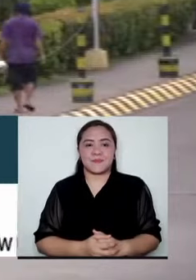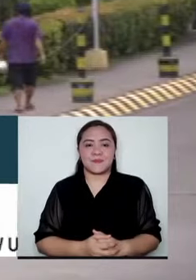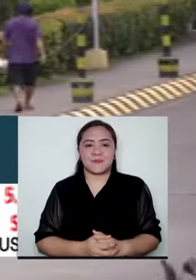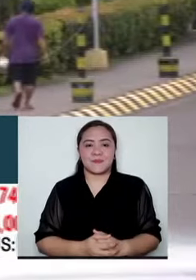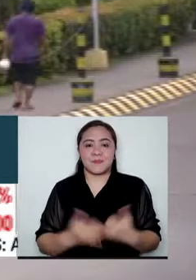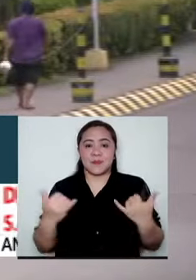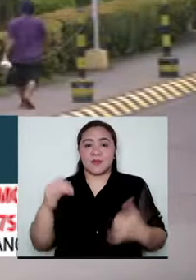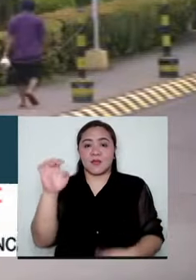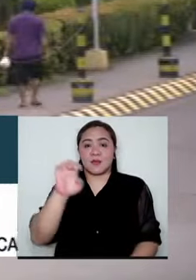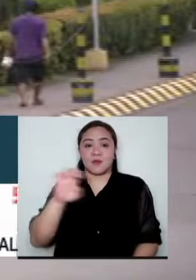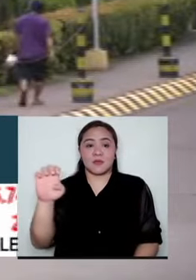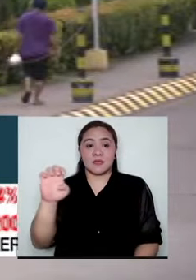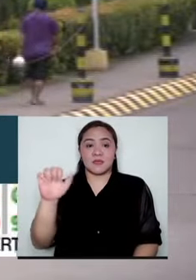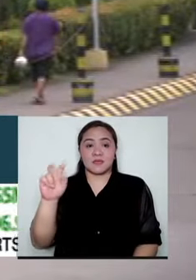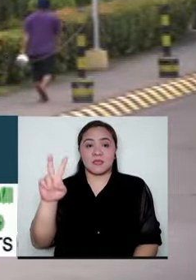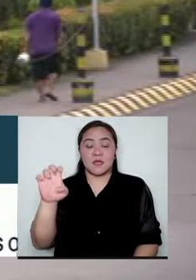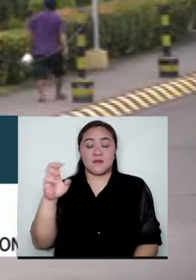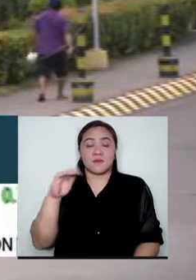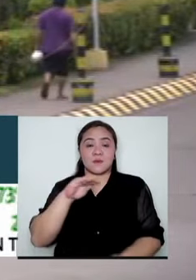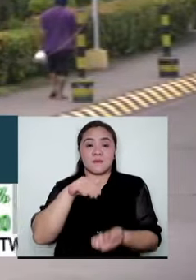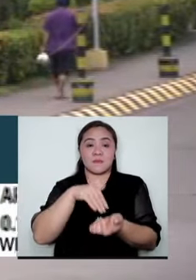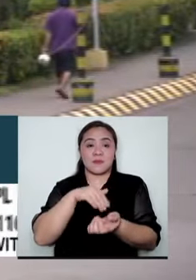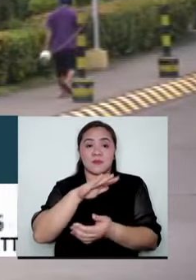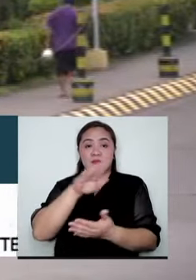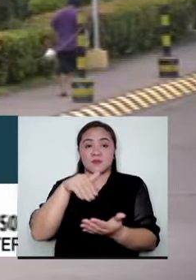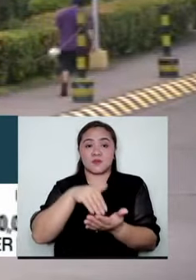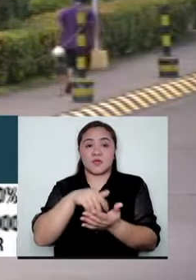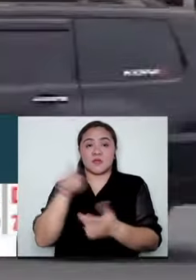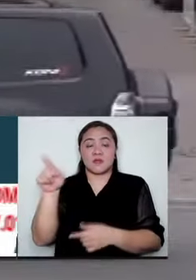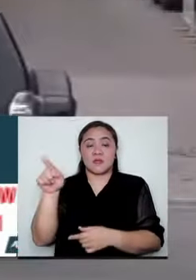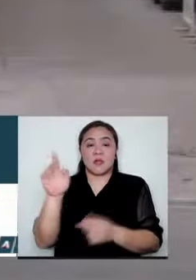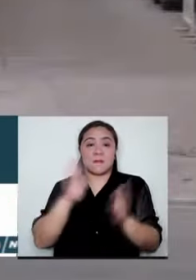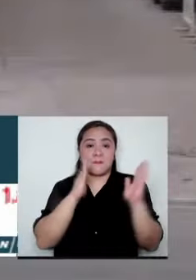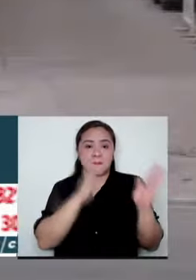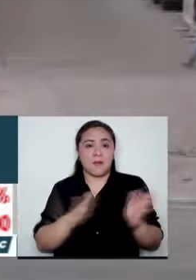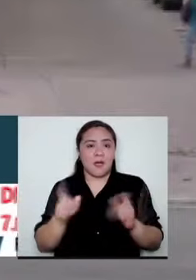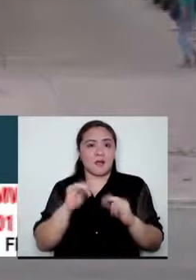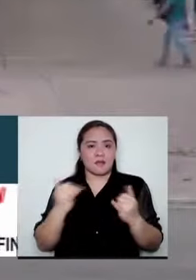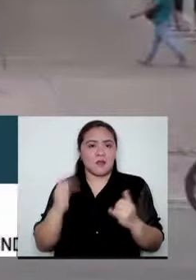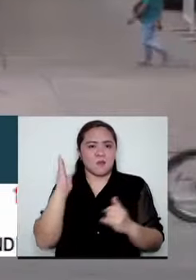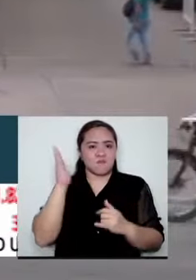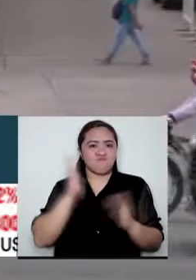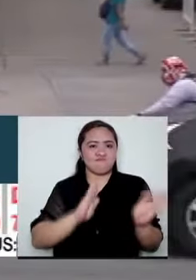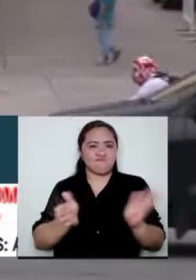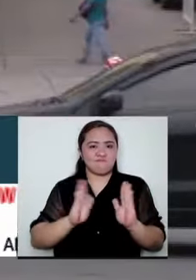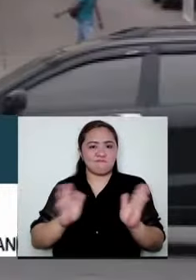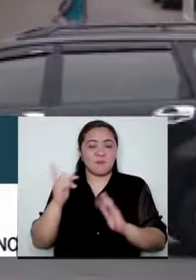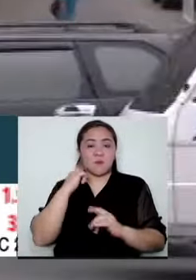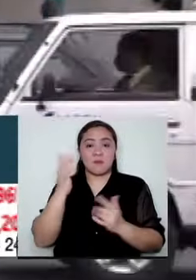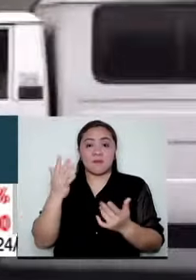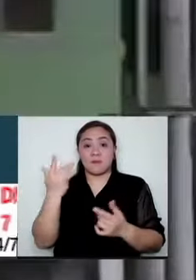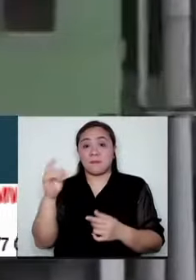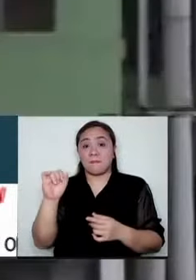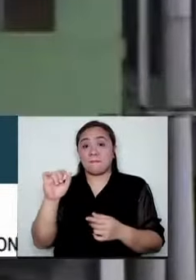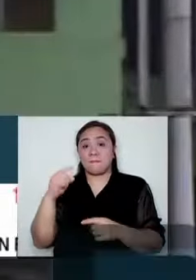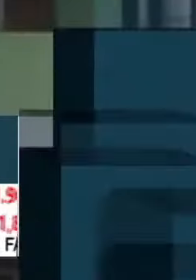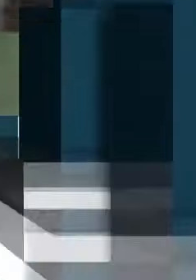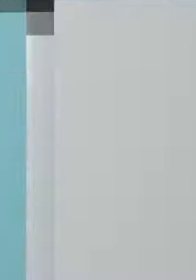Meanwhile, the East Avenue Medical Center in Quezon City says it is prepared for a potential surge in COVID-19 patients.